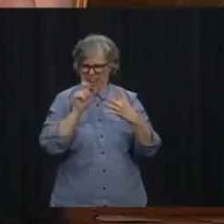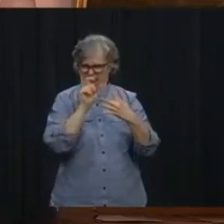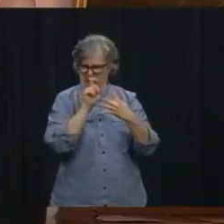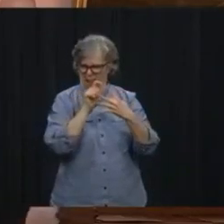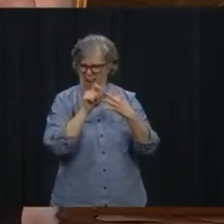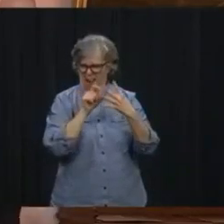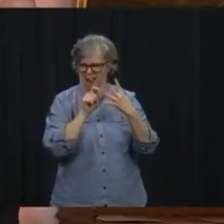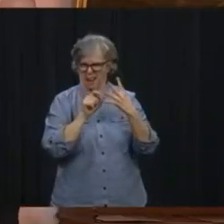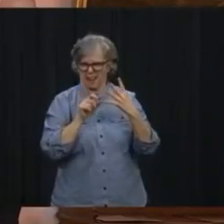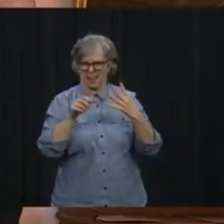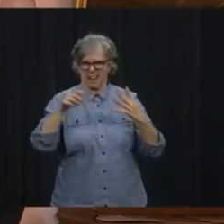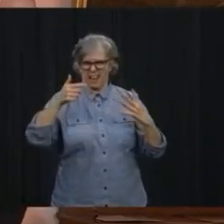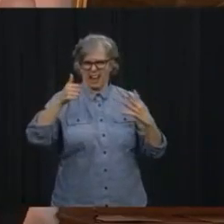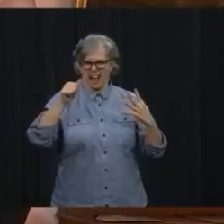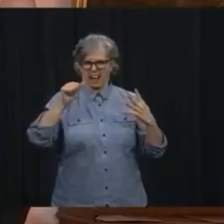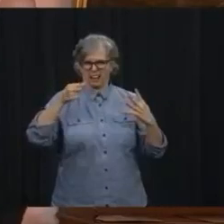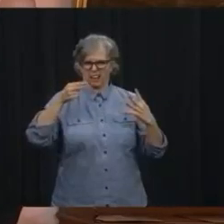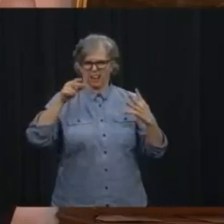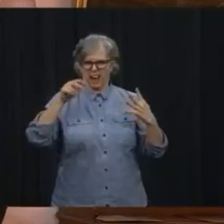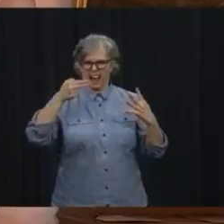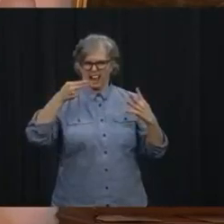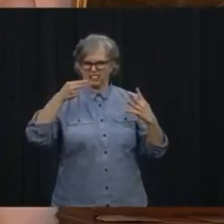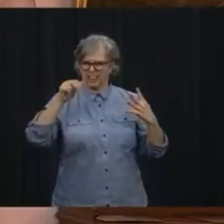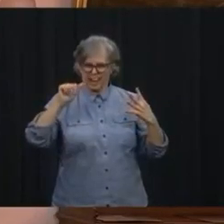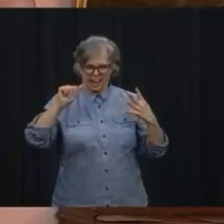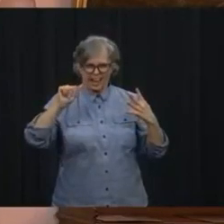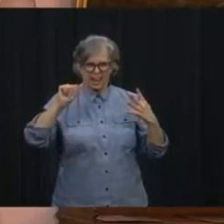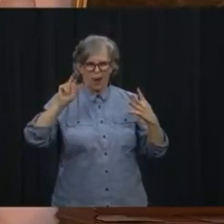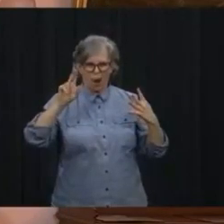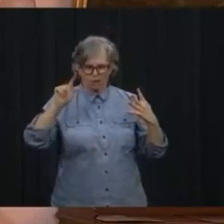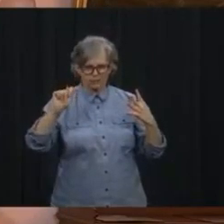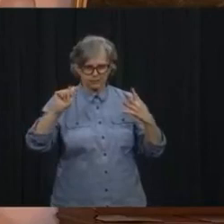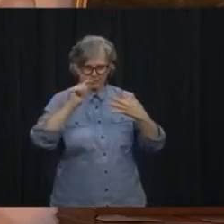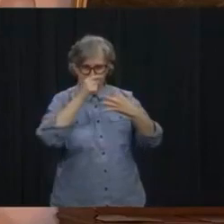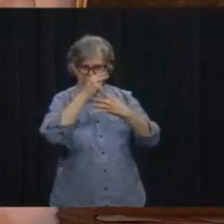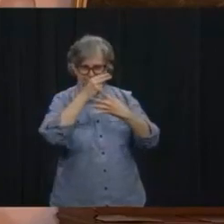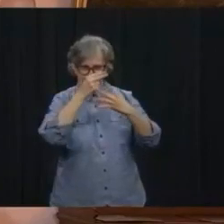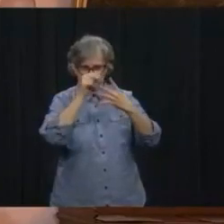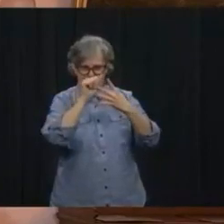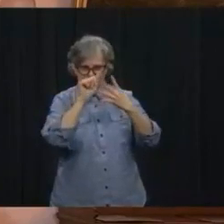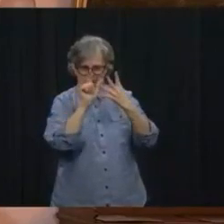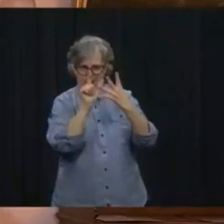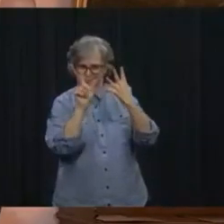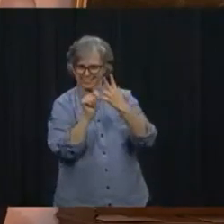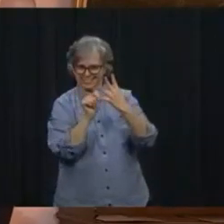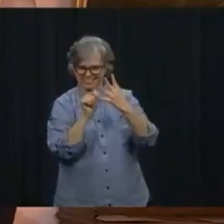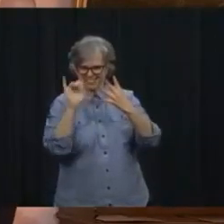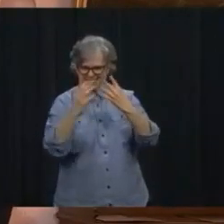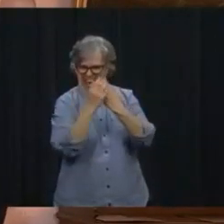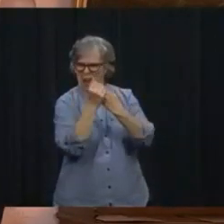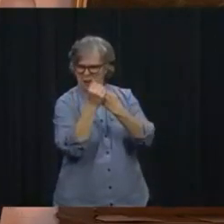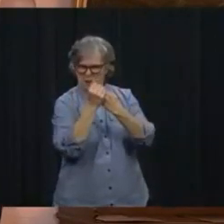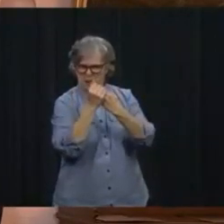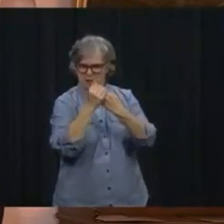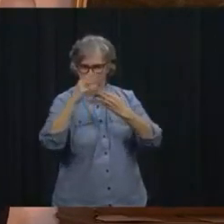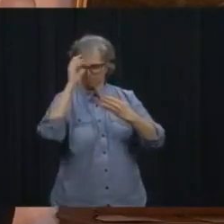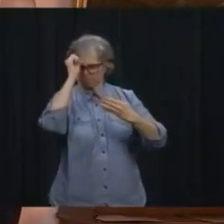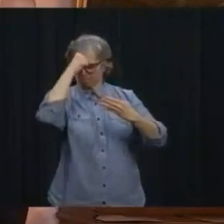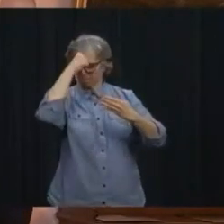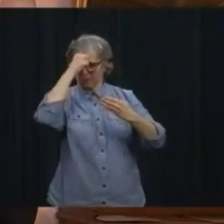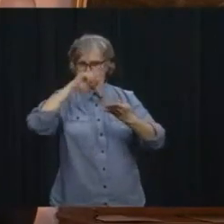resources and make sure that your kids are doing the same. Most of us are not used to being with members of